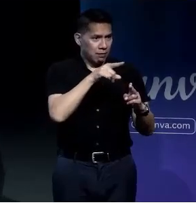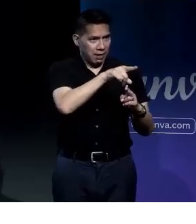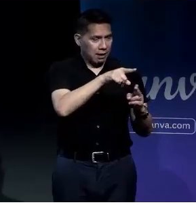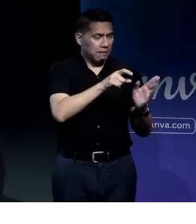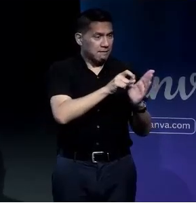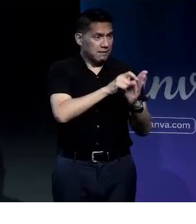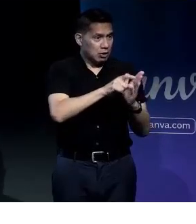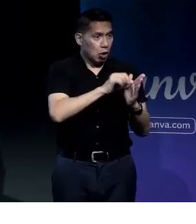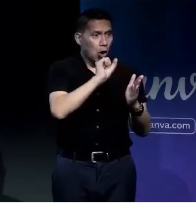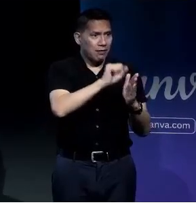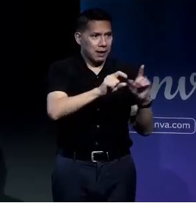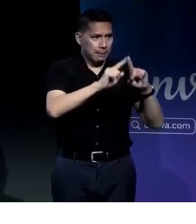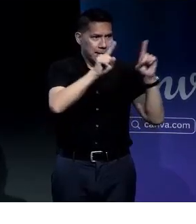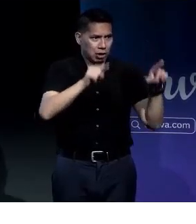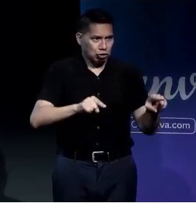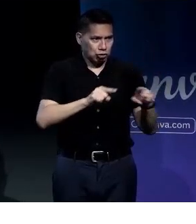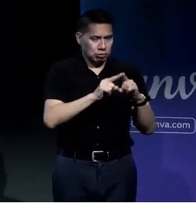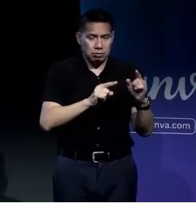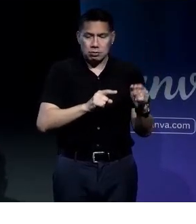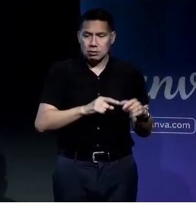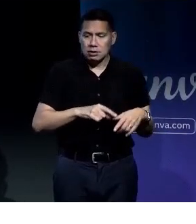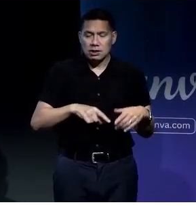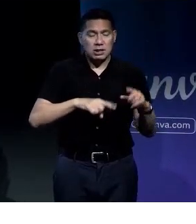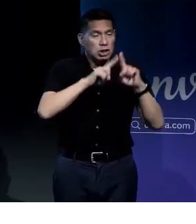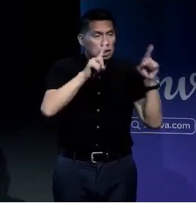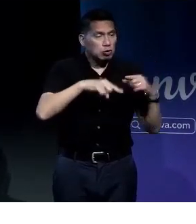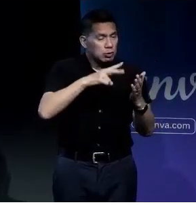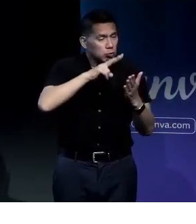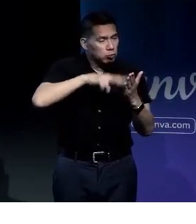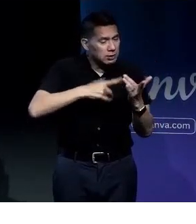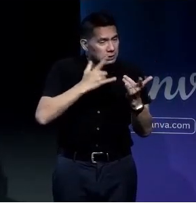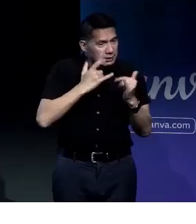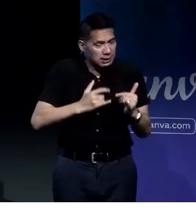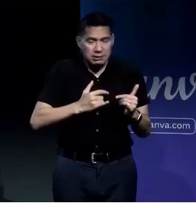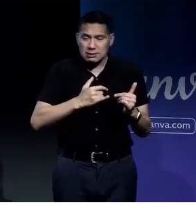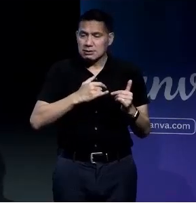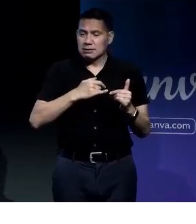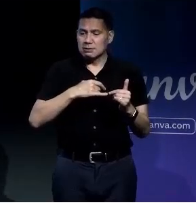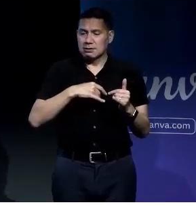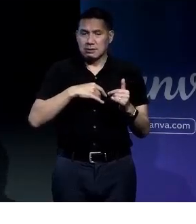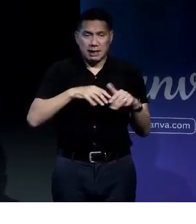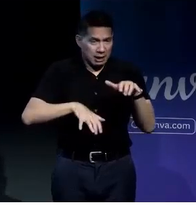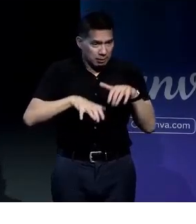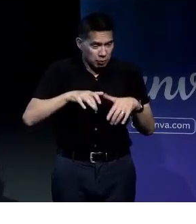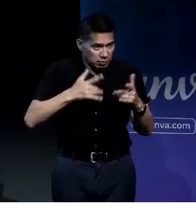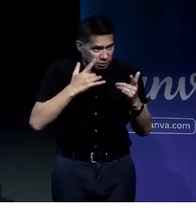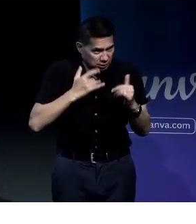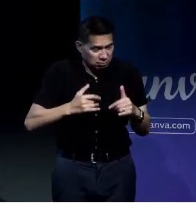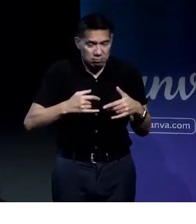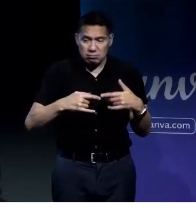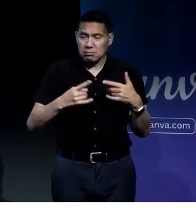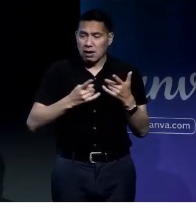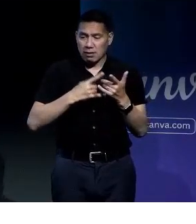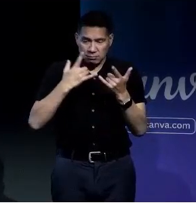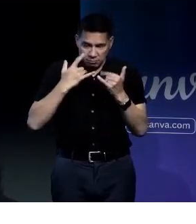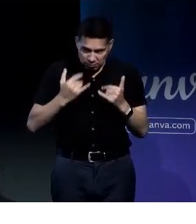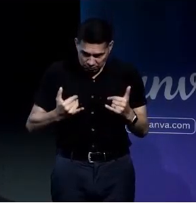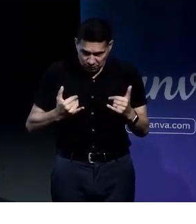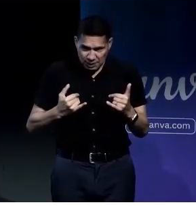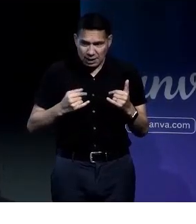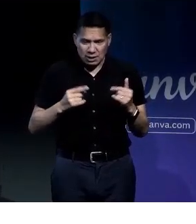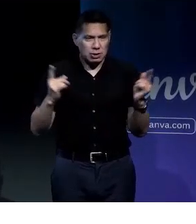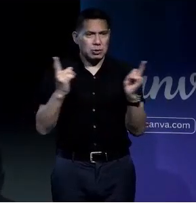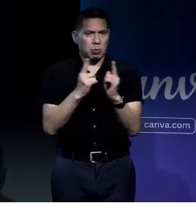a smoke test includes things like screen reader tests, keyboard testing, color contrast checks. It's a time-boxed review of